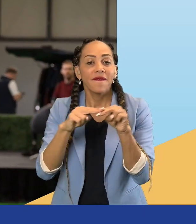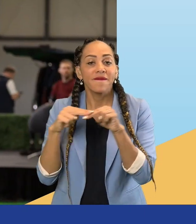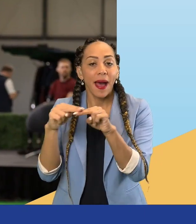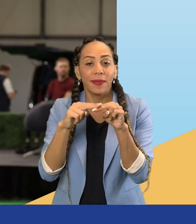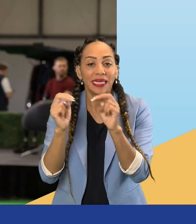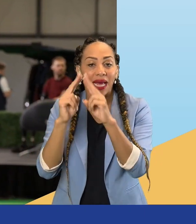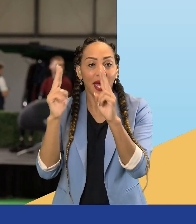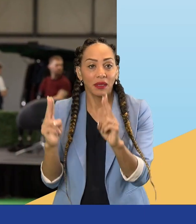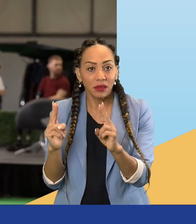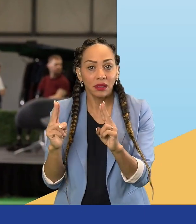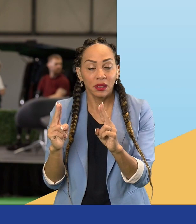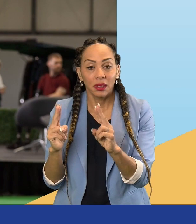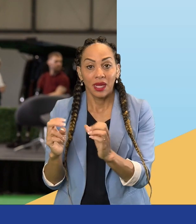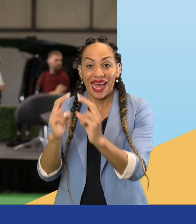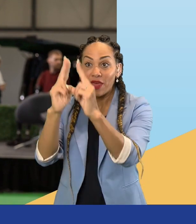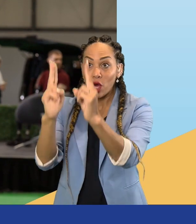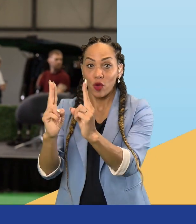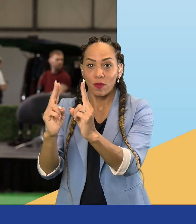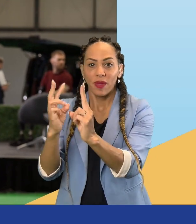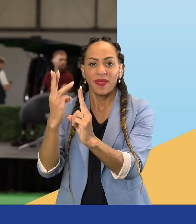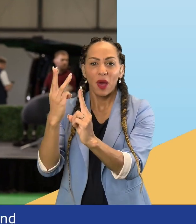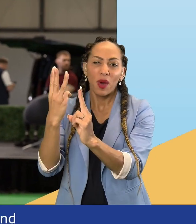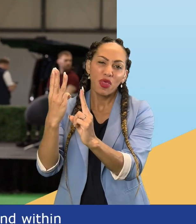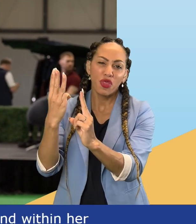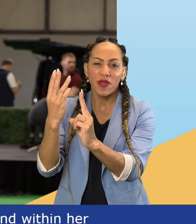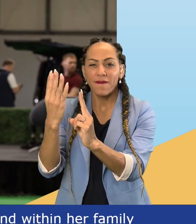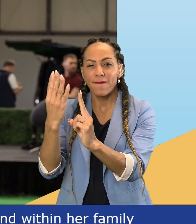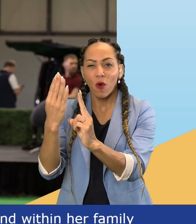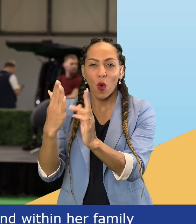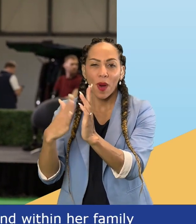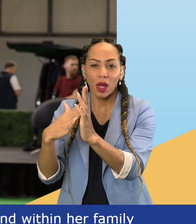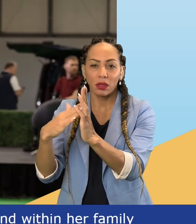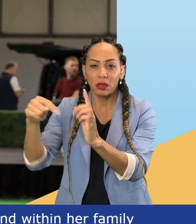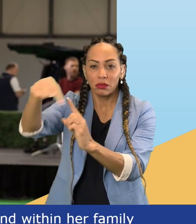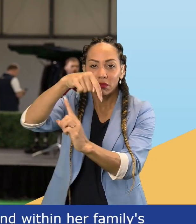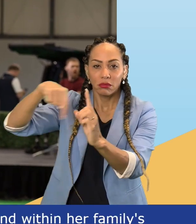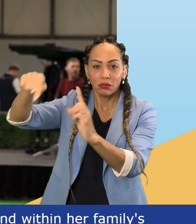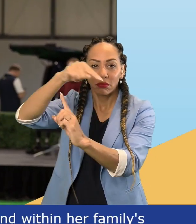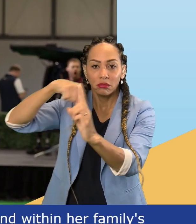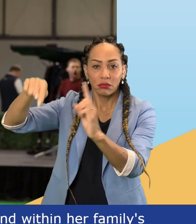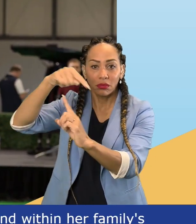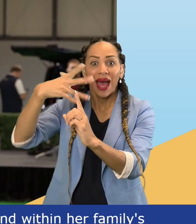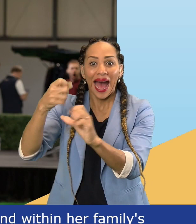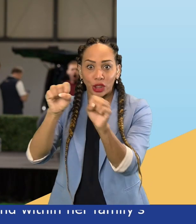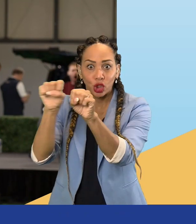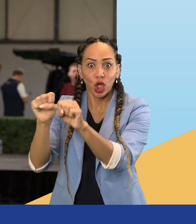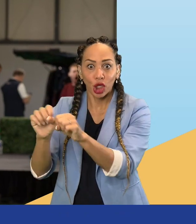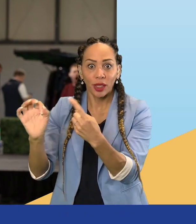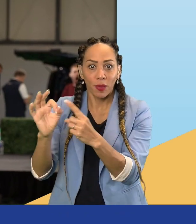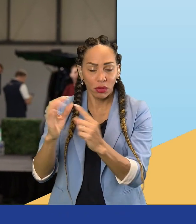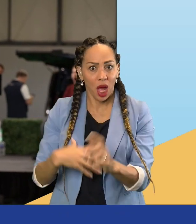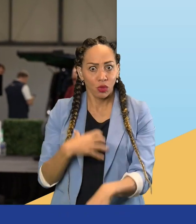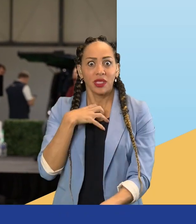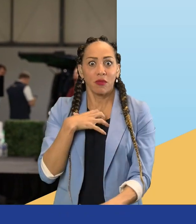a 4-mile radius of her family home up in Scotland, and that was in the Highlands of Scotland, and that even took me by surprise. I deal with this every day,